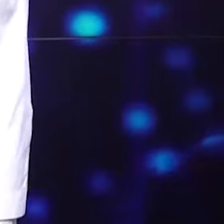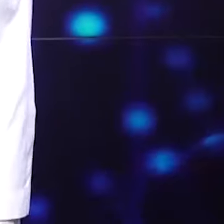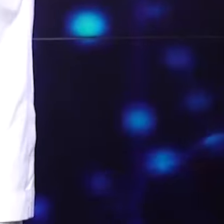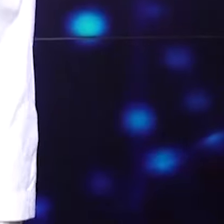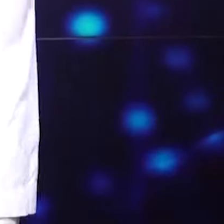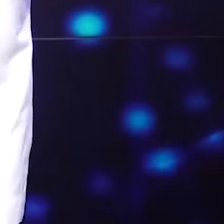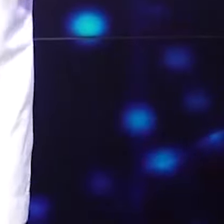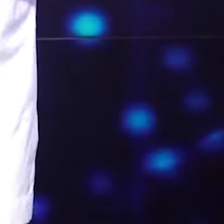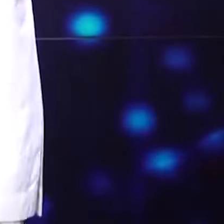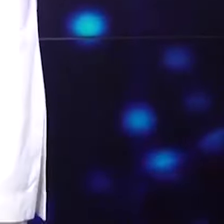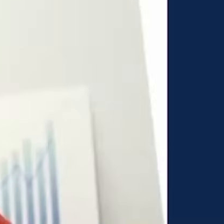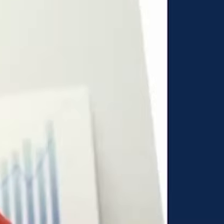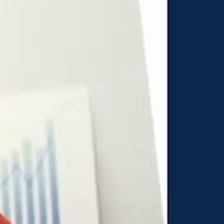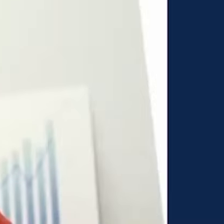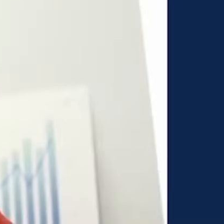confession.